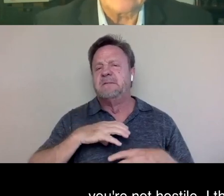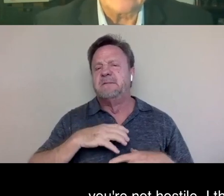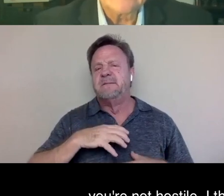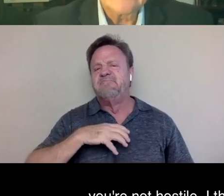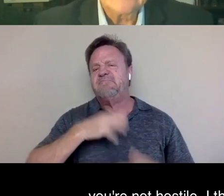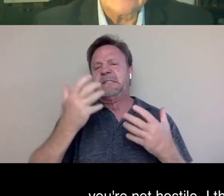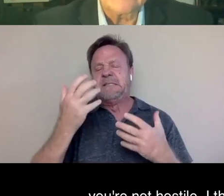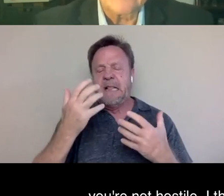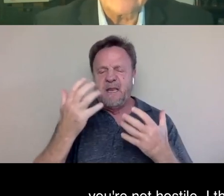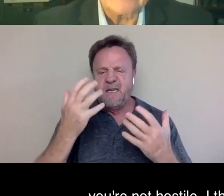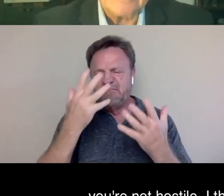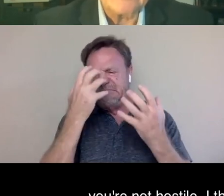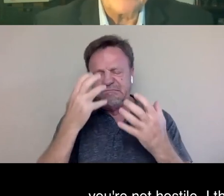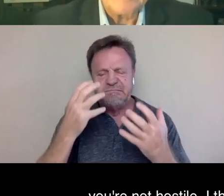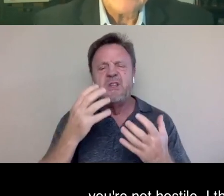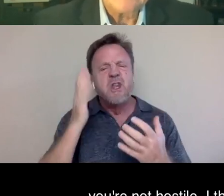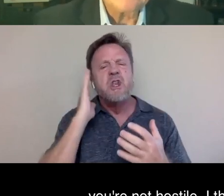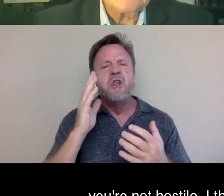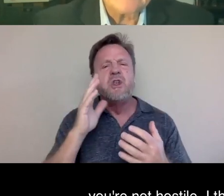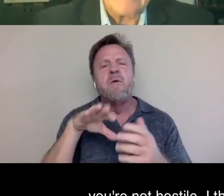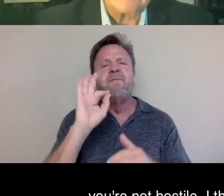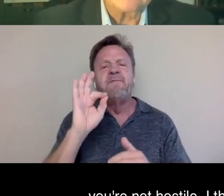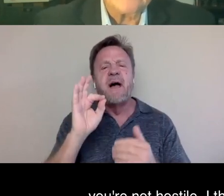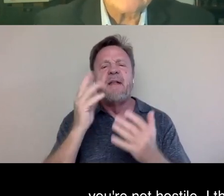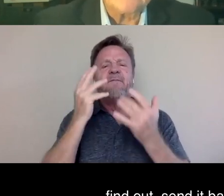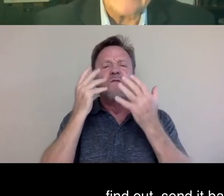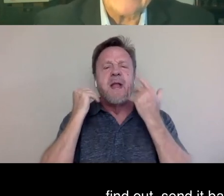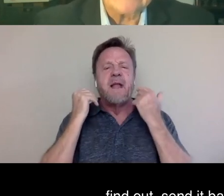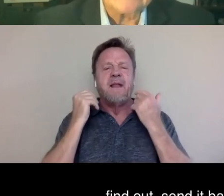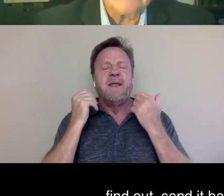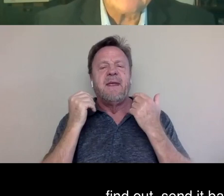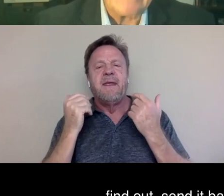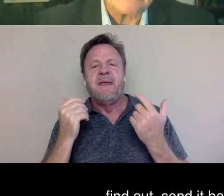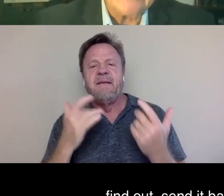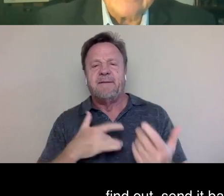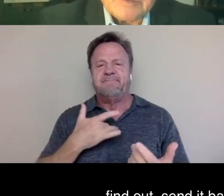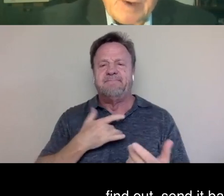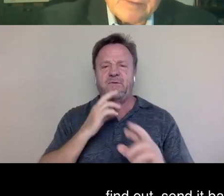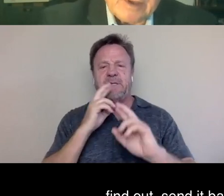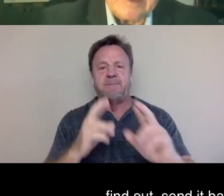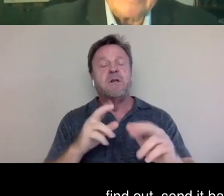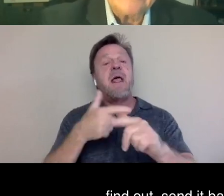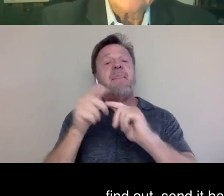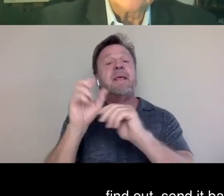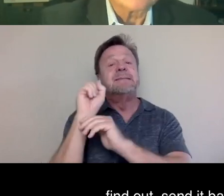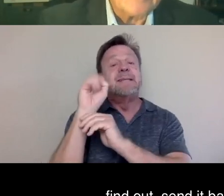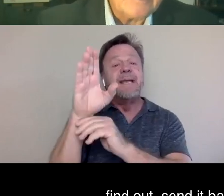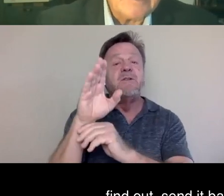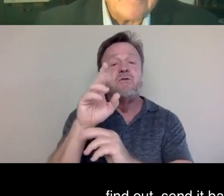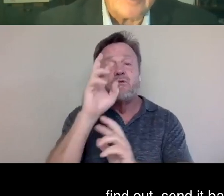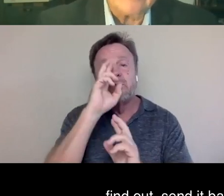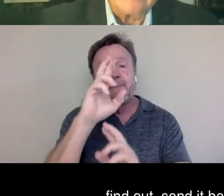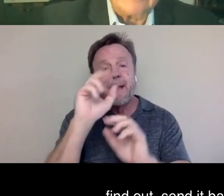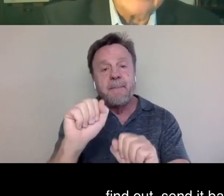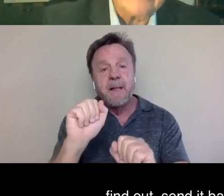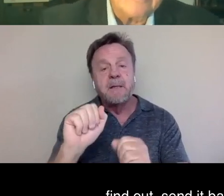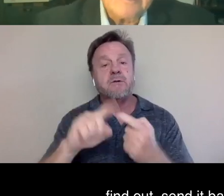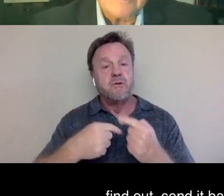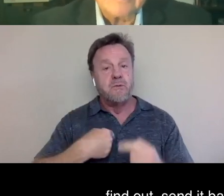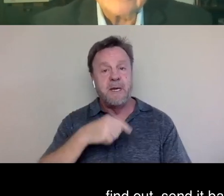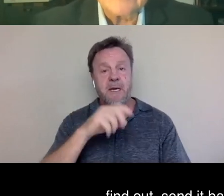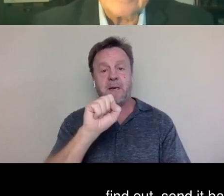find a friendly reception. And then send back what you find out. Send it back to RespectAbility, to me, Steve Bartlett, or